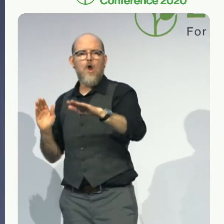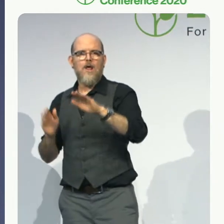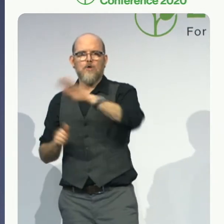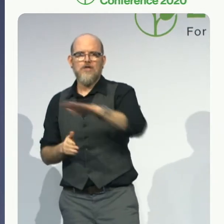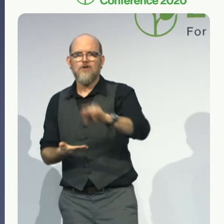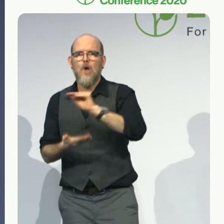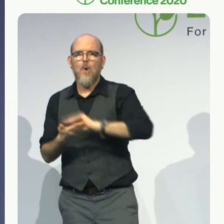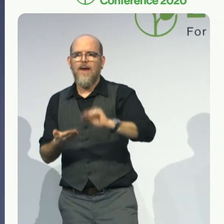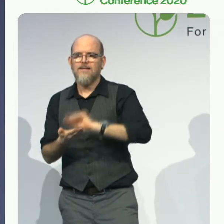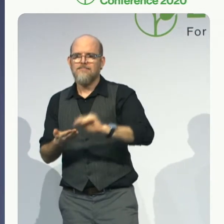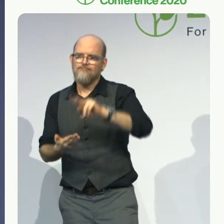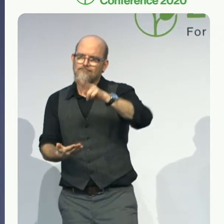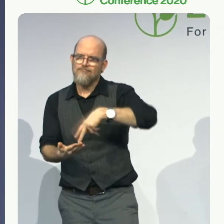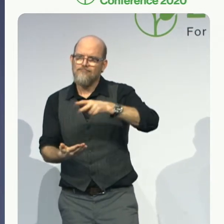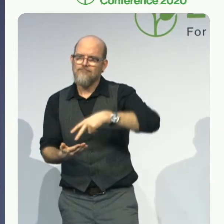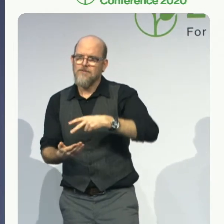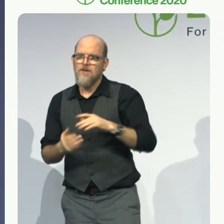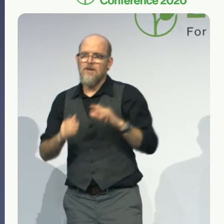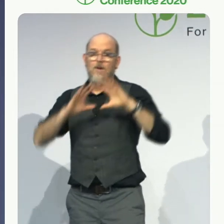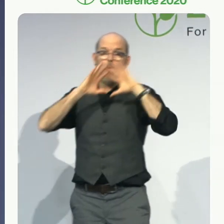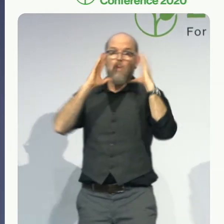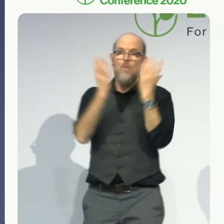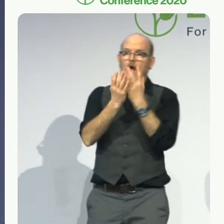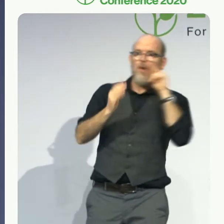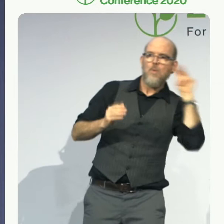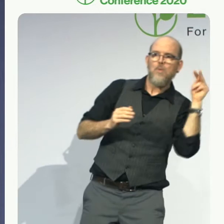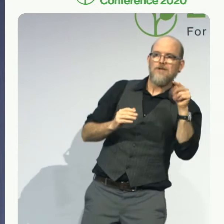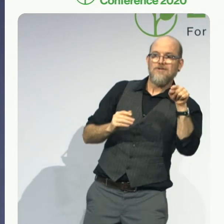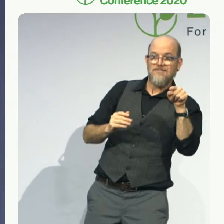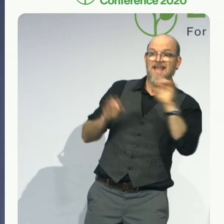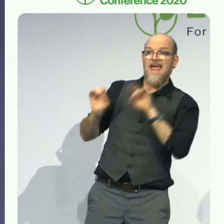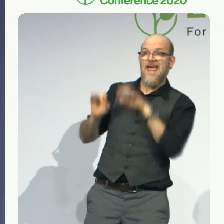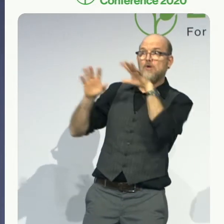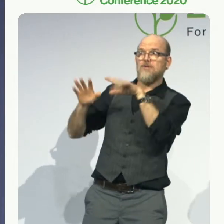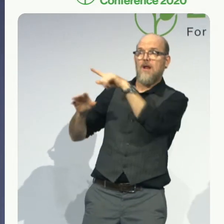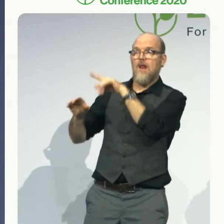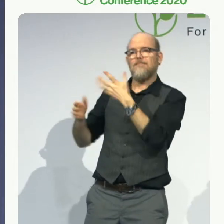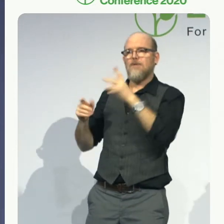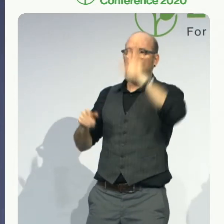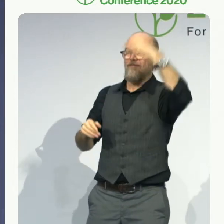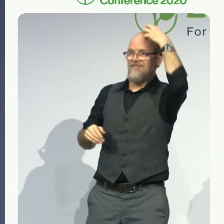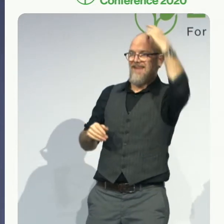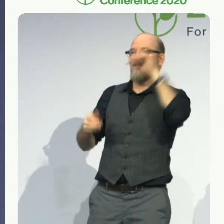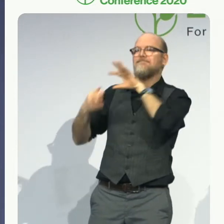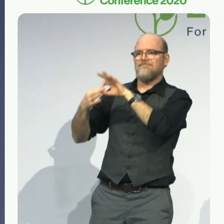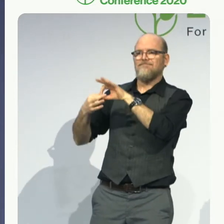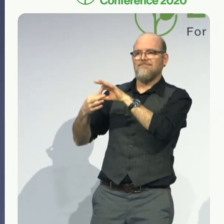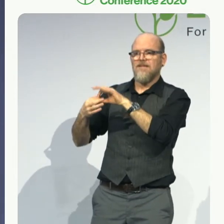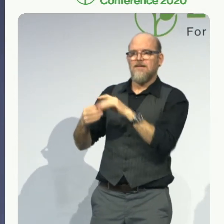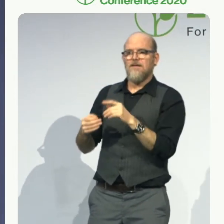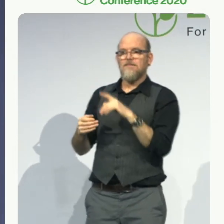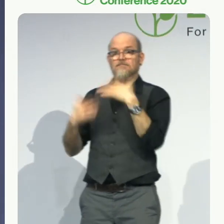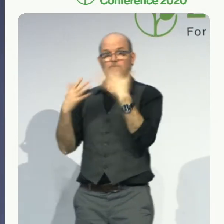Vision and the Australian government. This is now the 3rd round of financing for that prize. And the